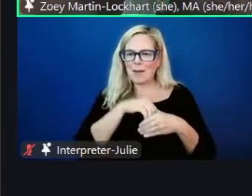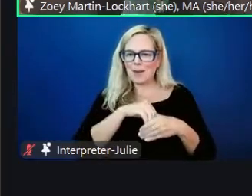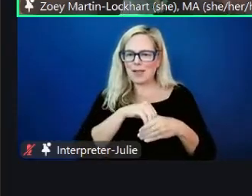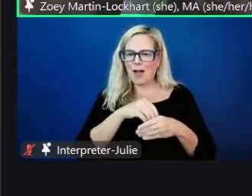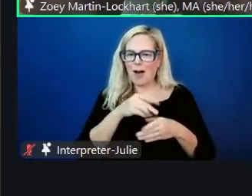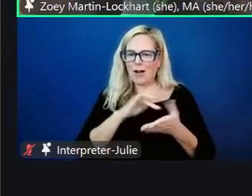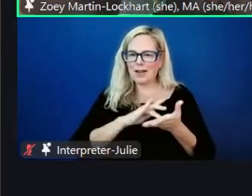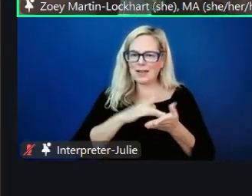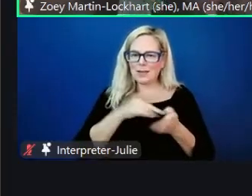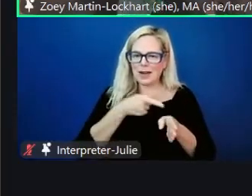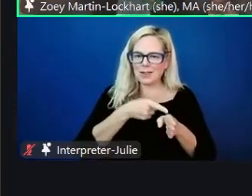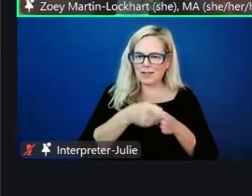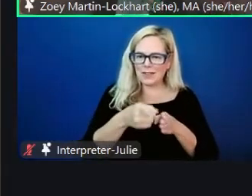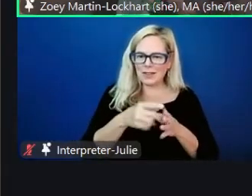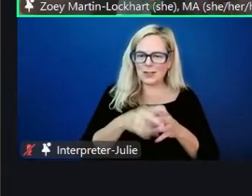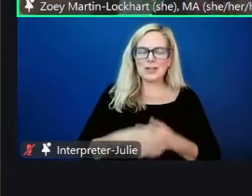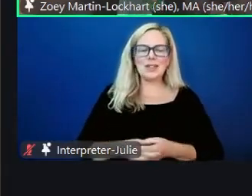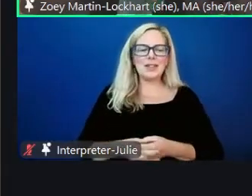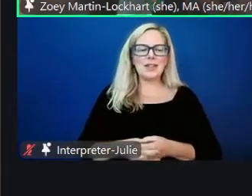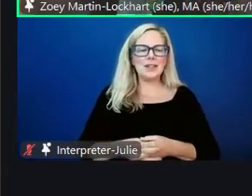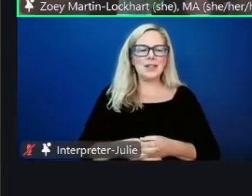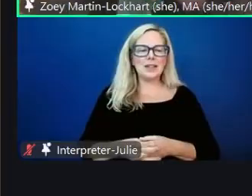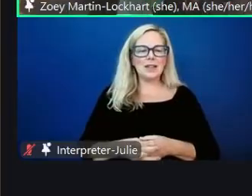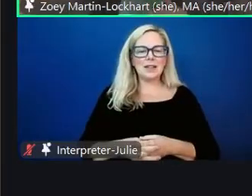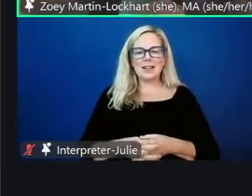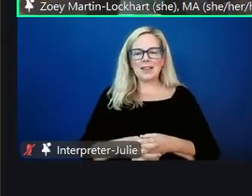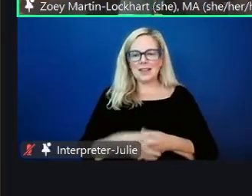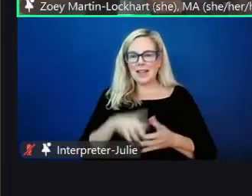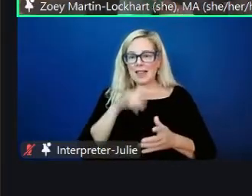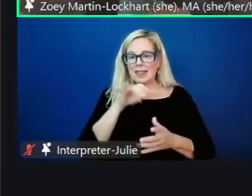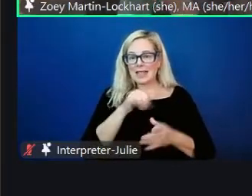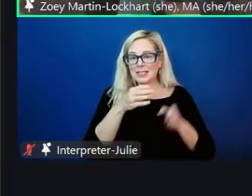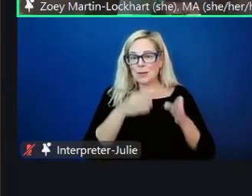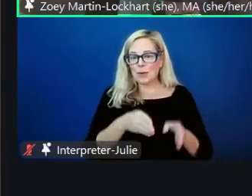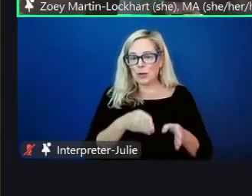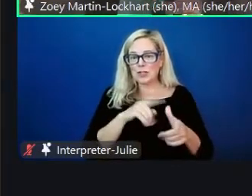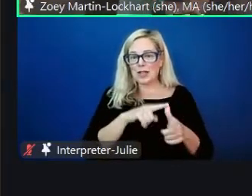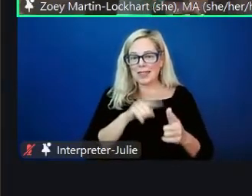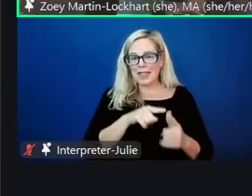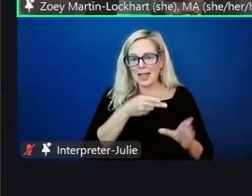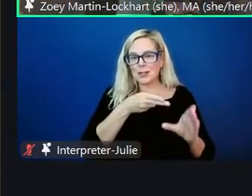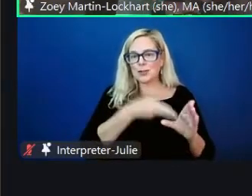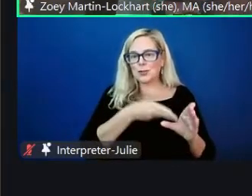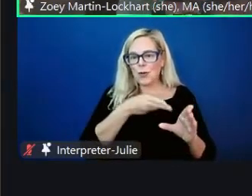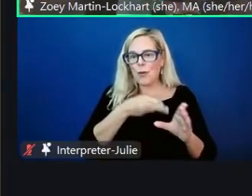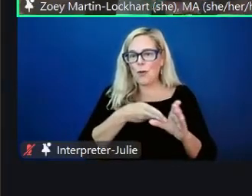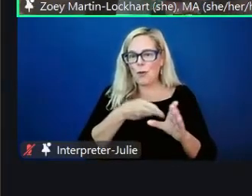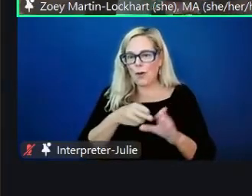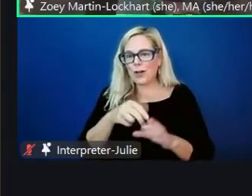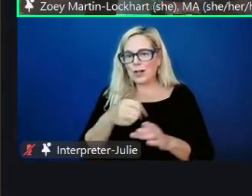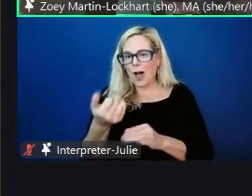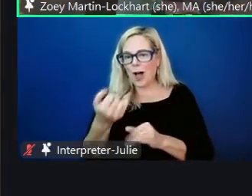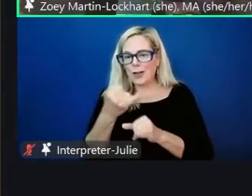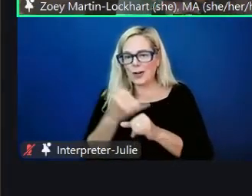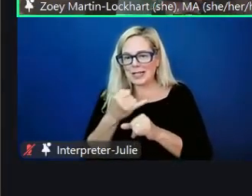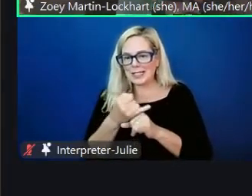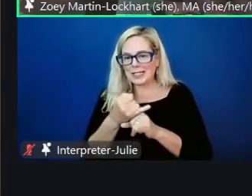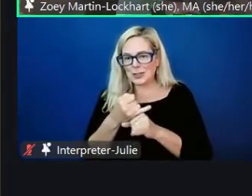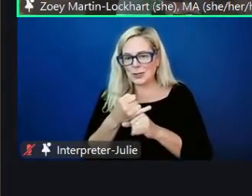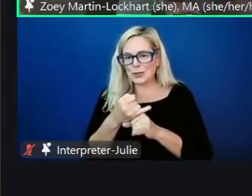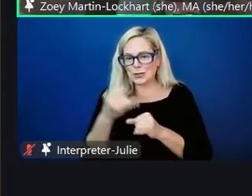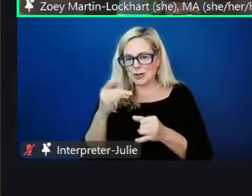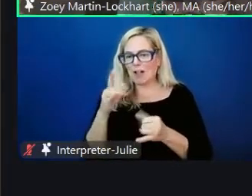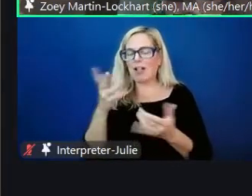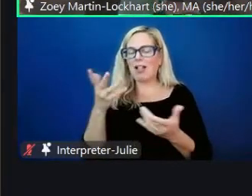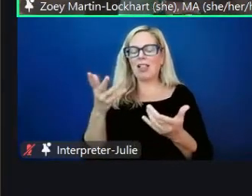individual then also joined a plethora of institutional extracurriculars. Another trainee reported, quote, I